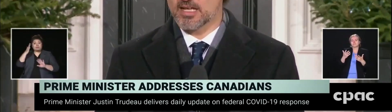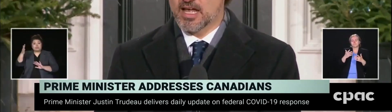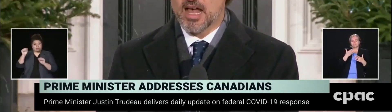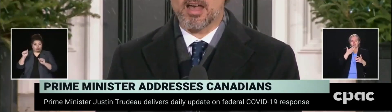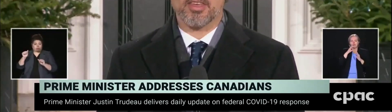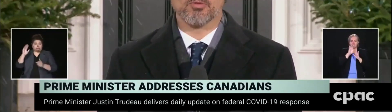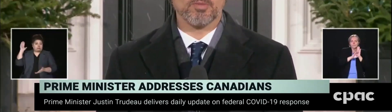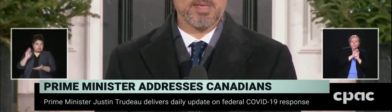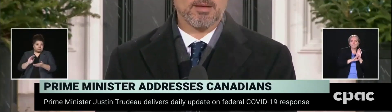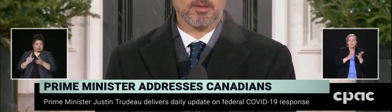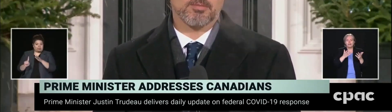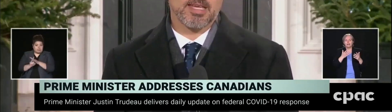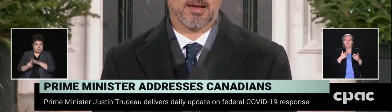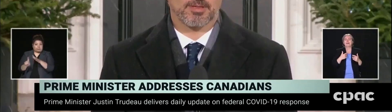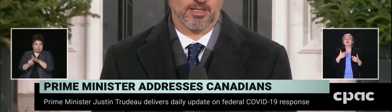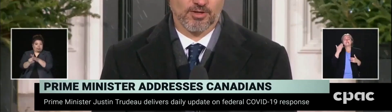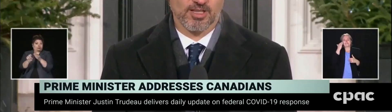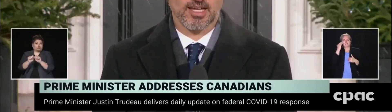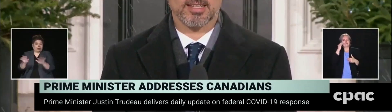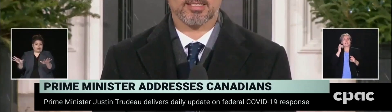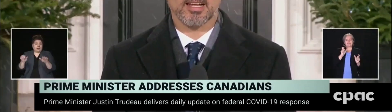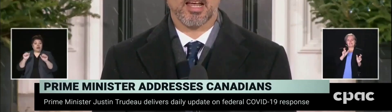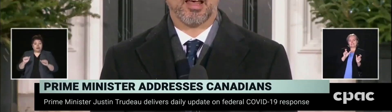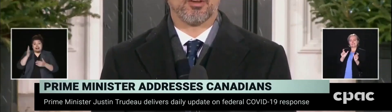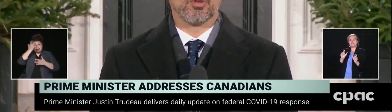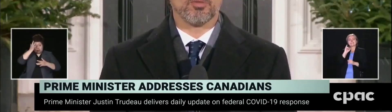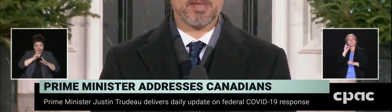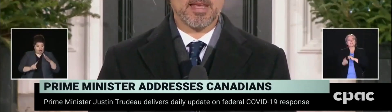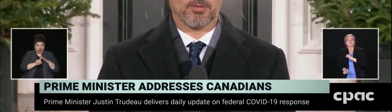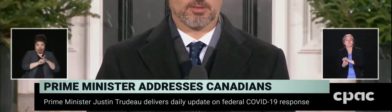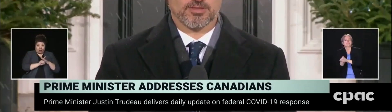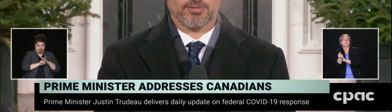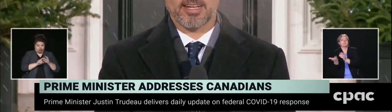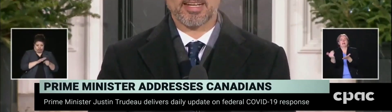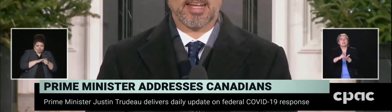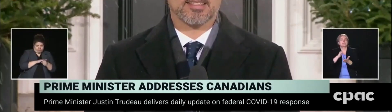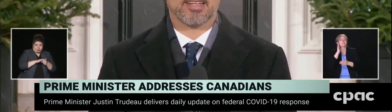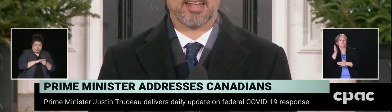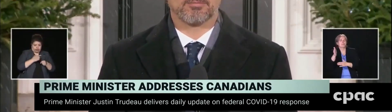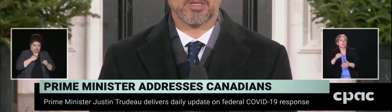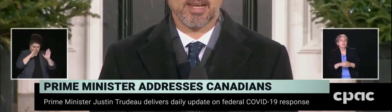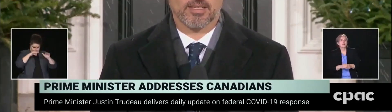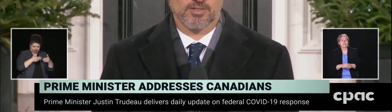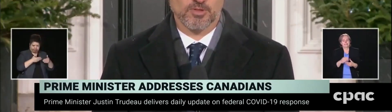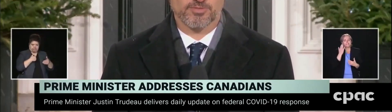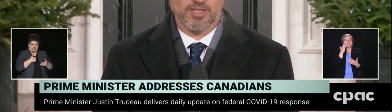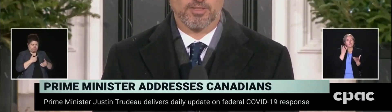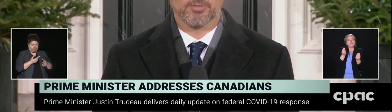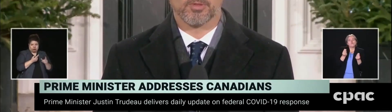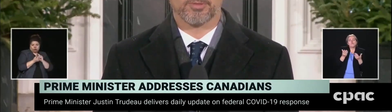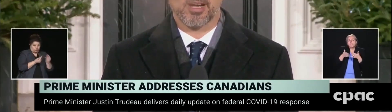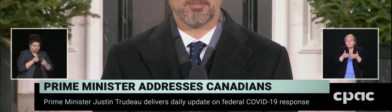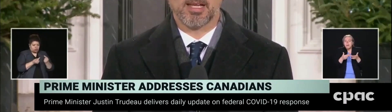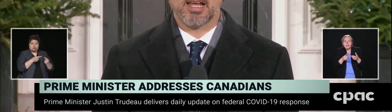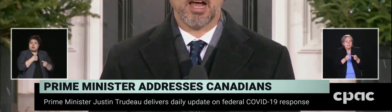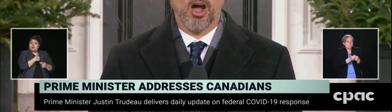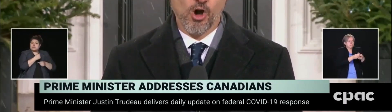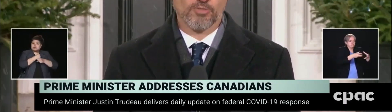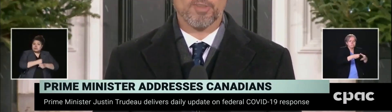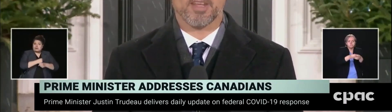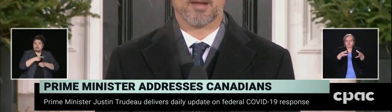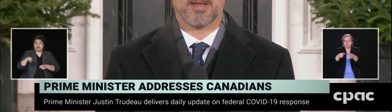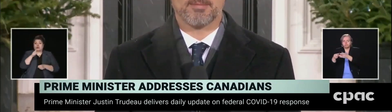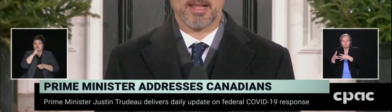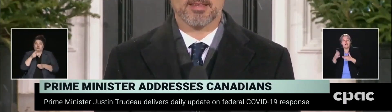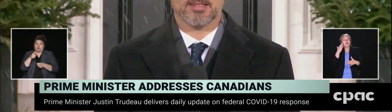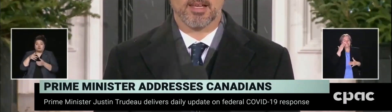spreads that will be able to be kept localized, that will be able to fight against and protect our most vulnerable from